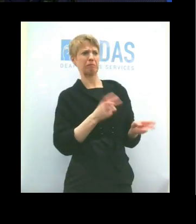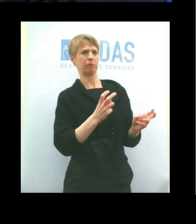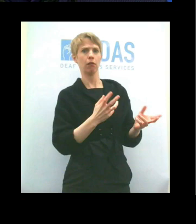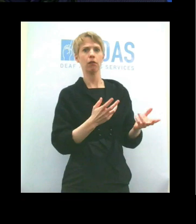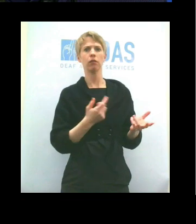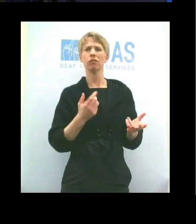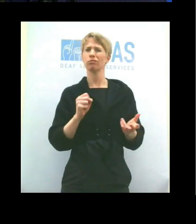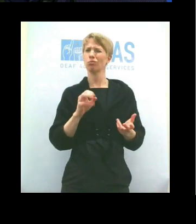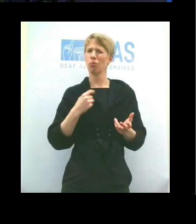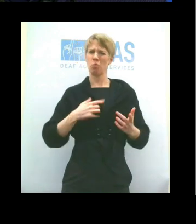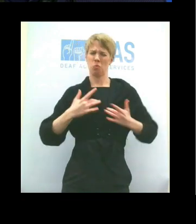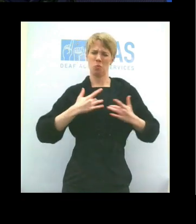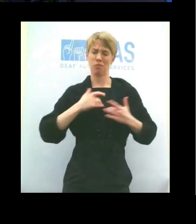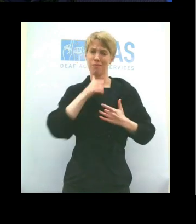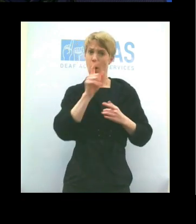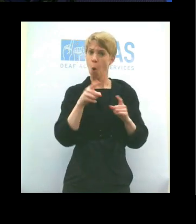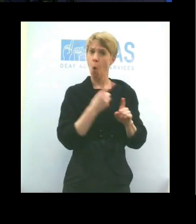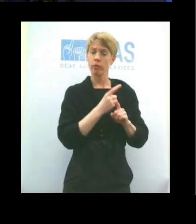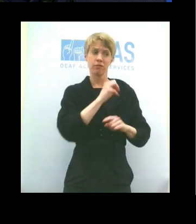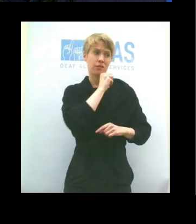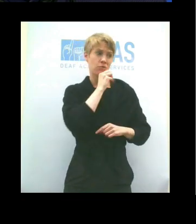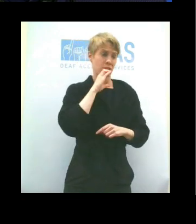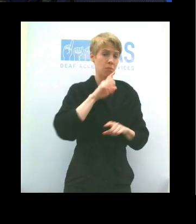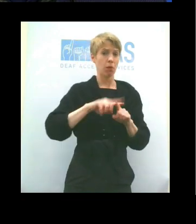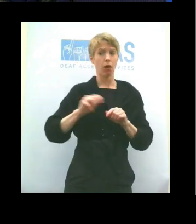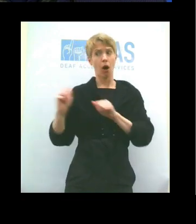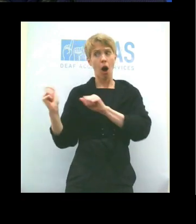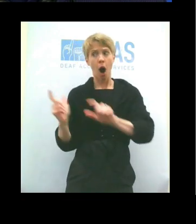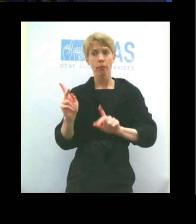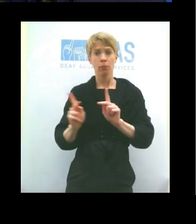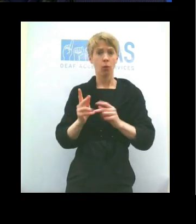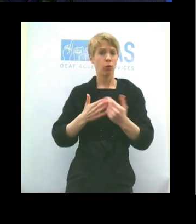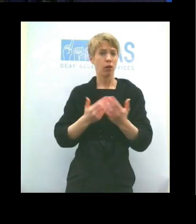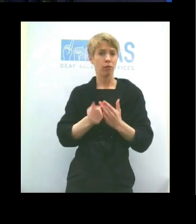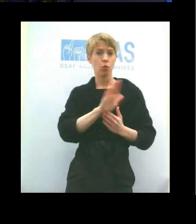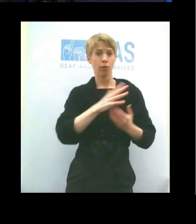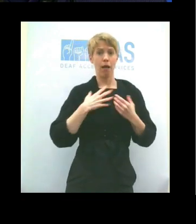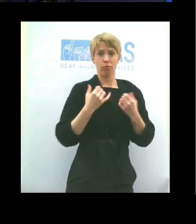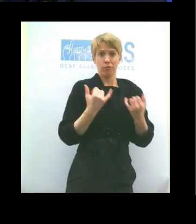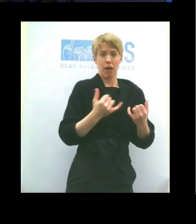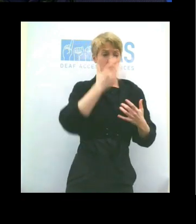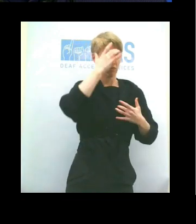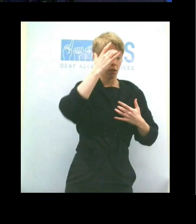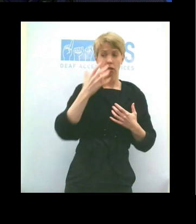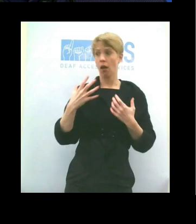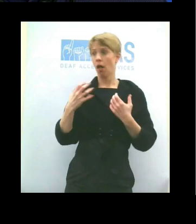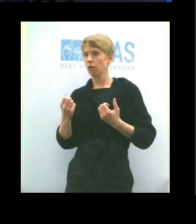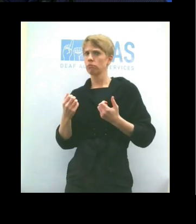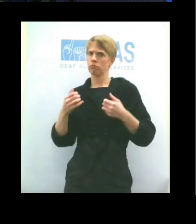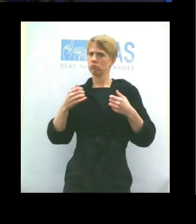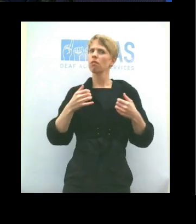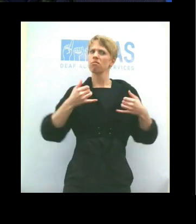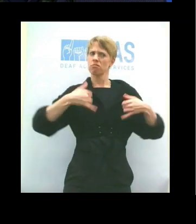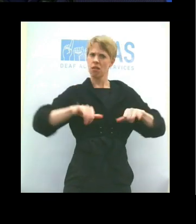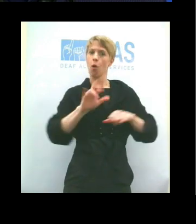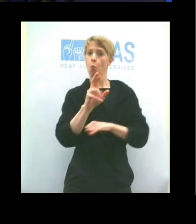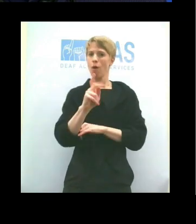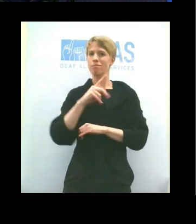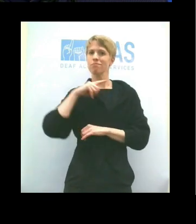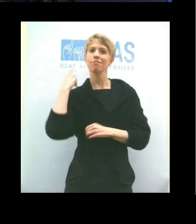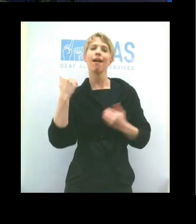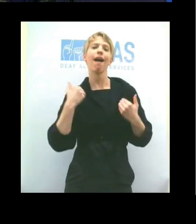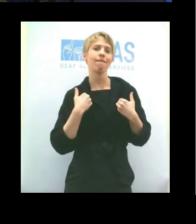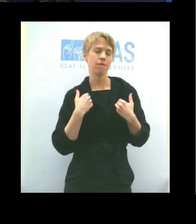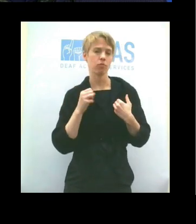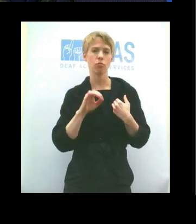not just those in nursing homes, because we worry about those as well, so that we do what's best for our greater community, which is to stay home and help stop the